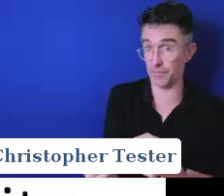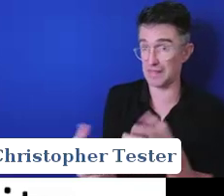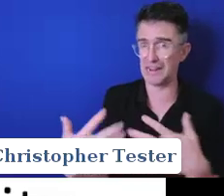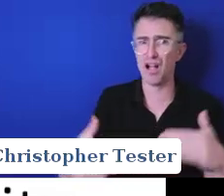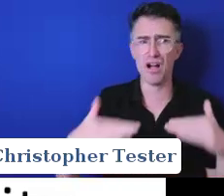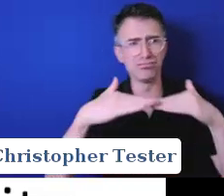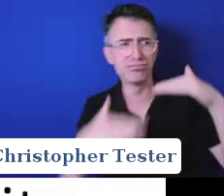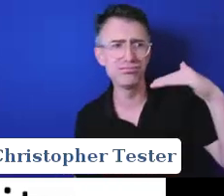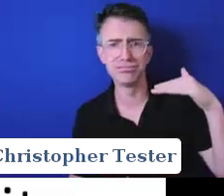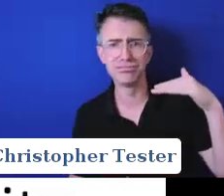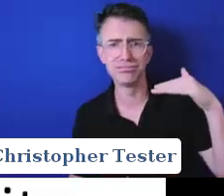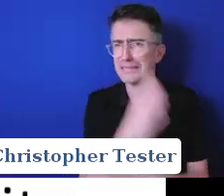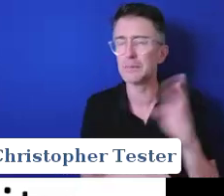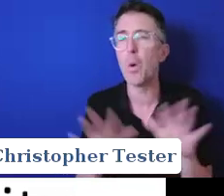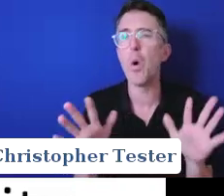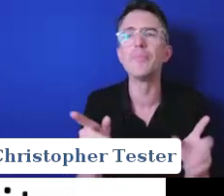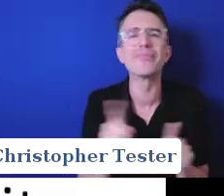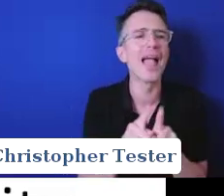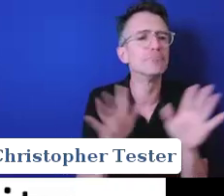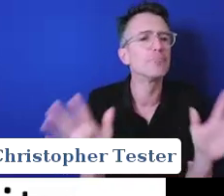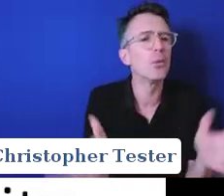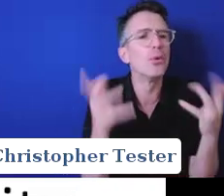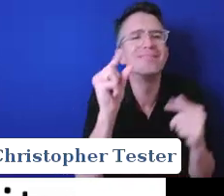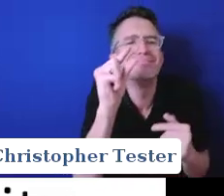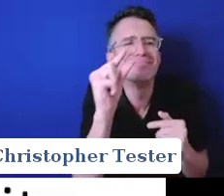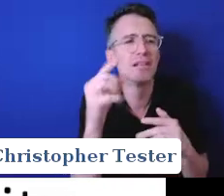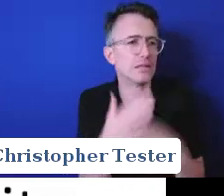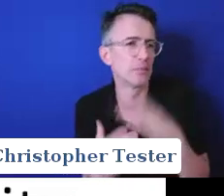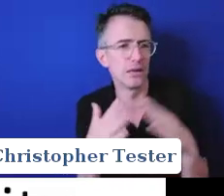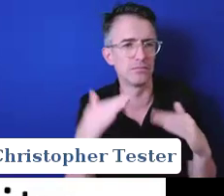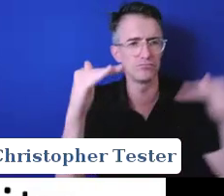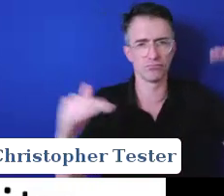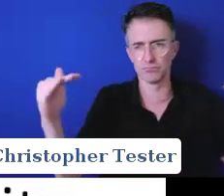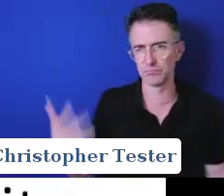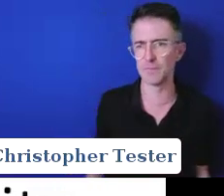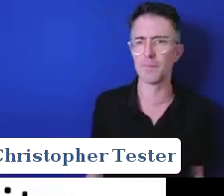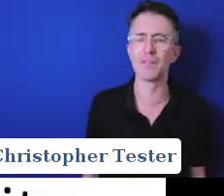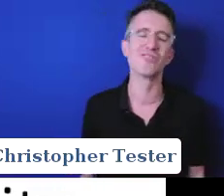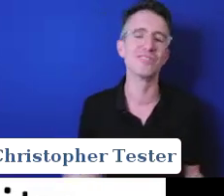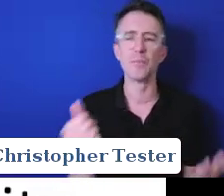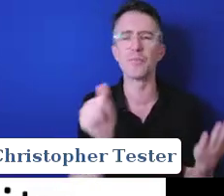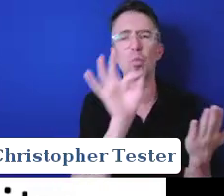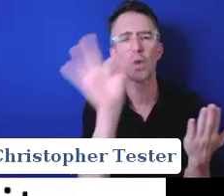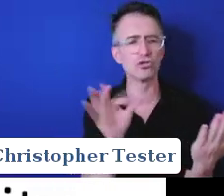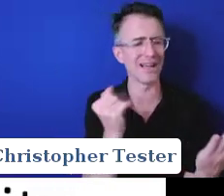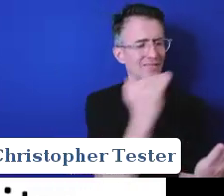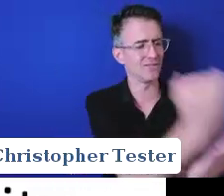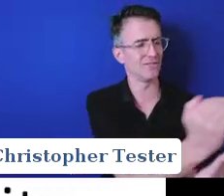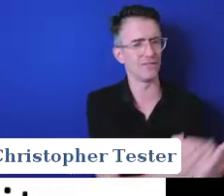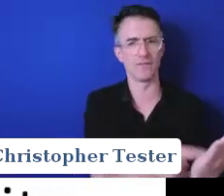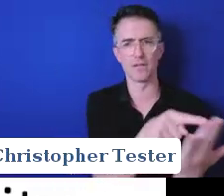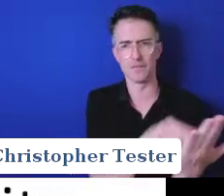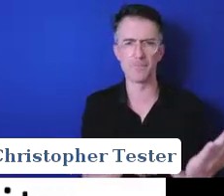have been integrated into the questionnaire for household with one or more disabled members. The